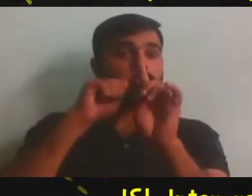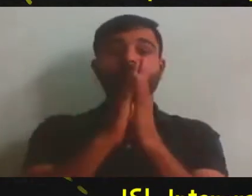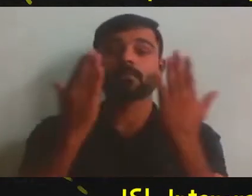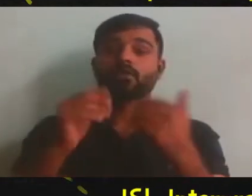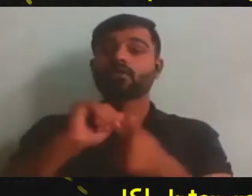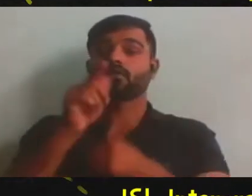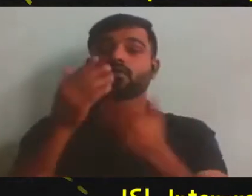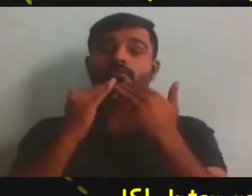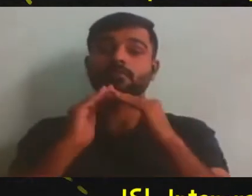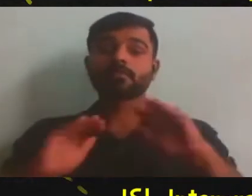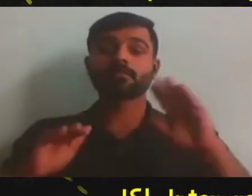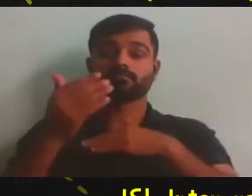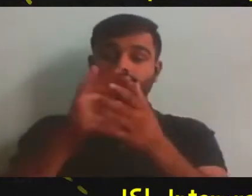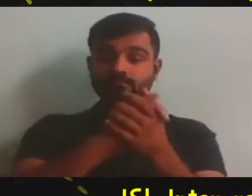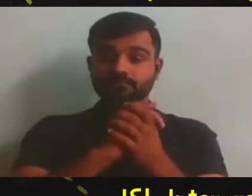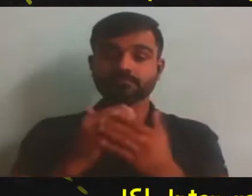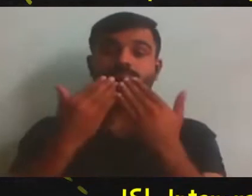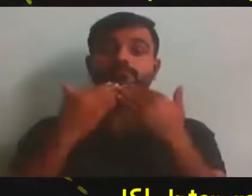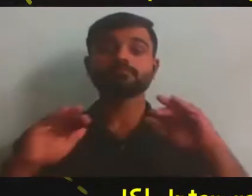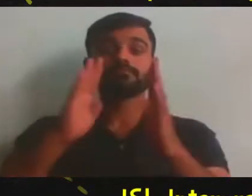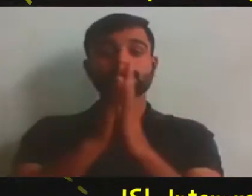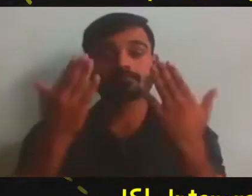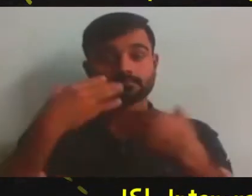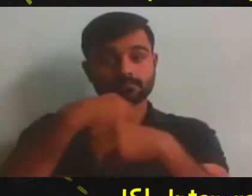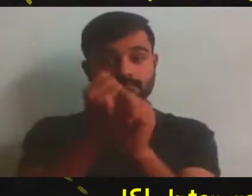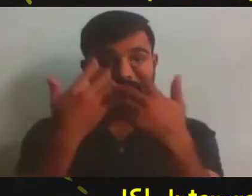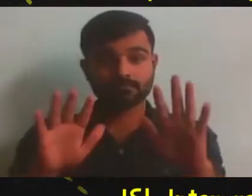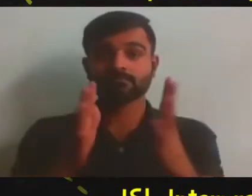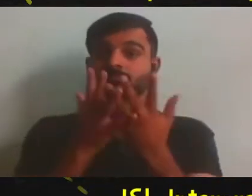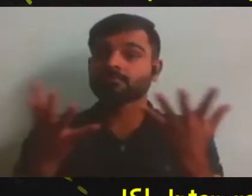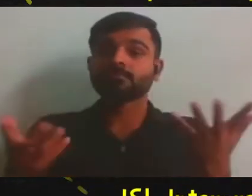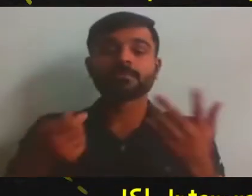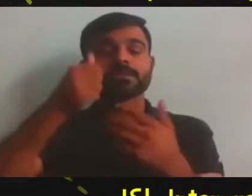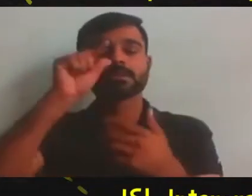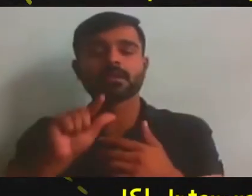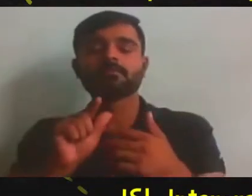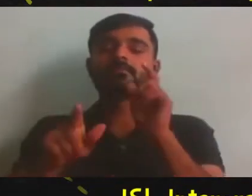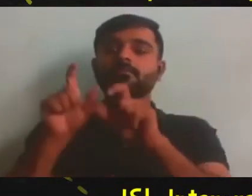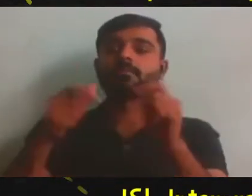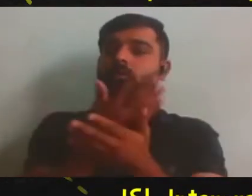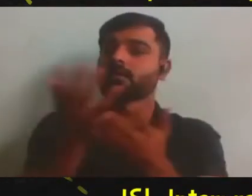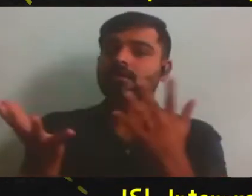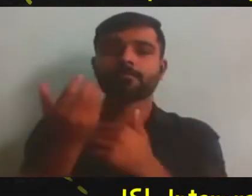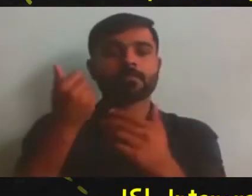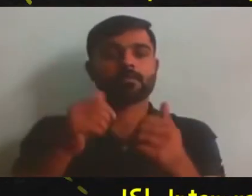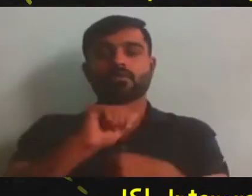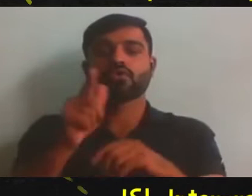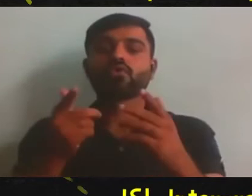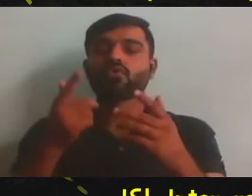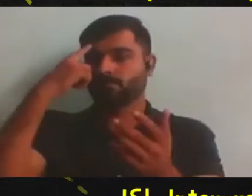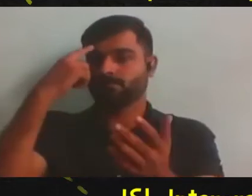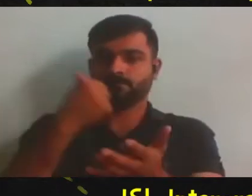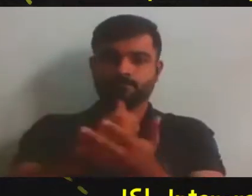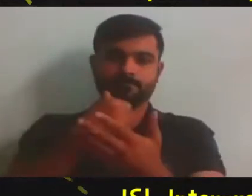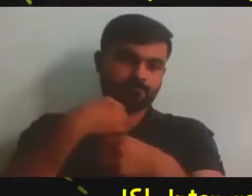child's hand. Making books that are available and affordable to each and every child is something that powers all of our decision making. So